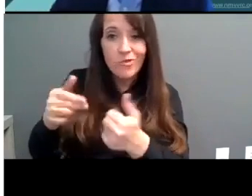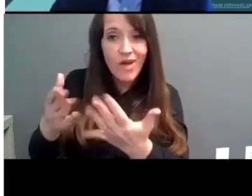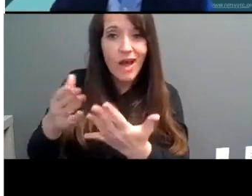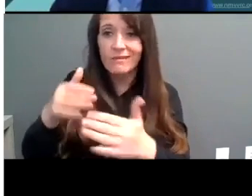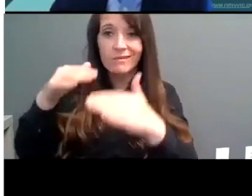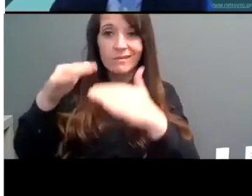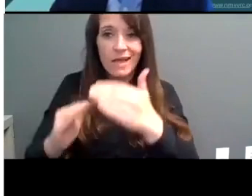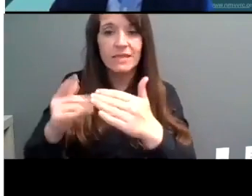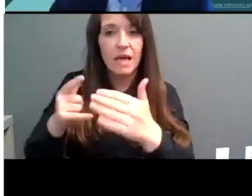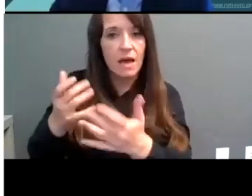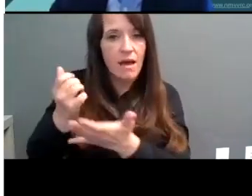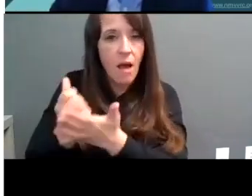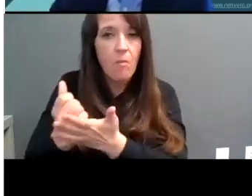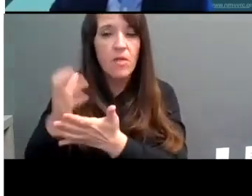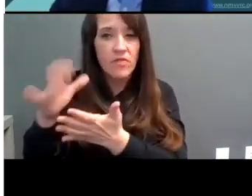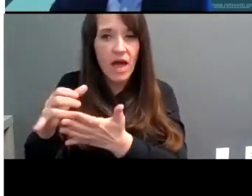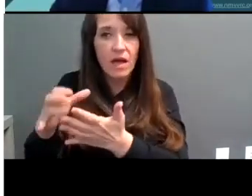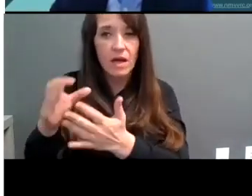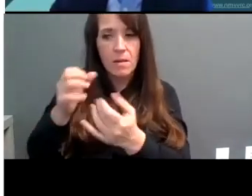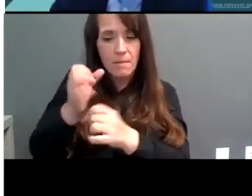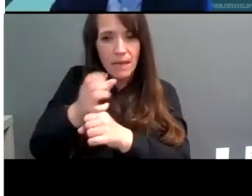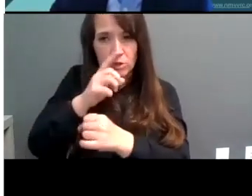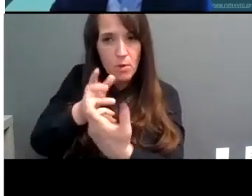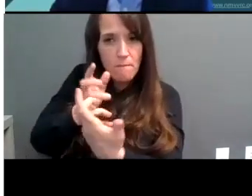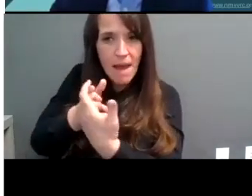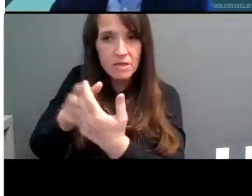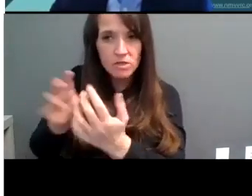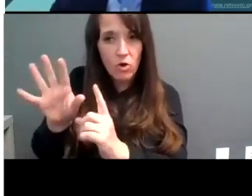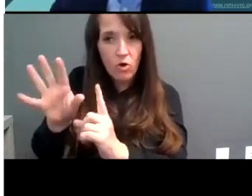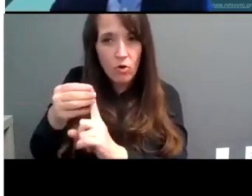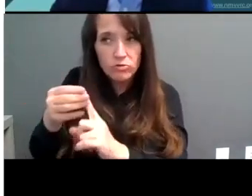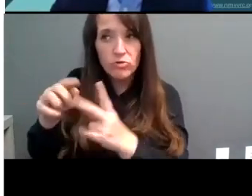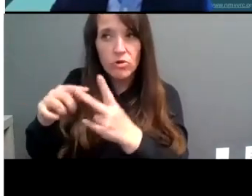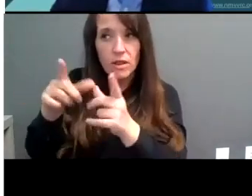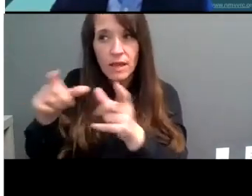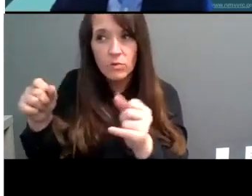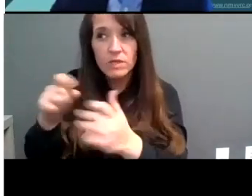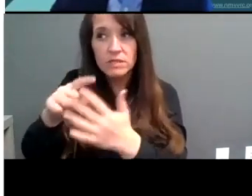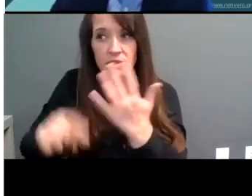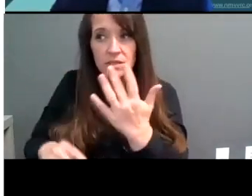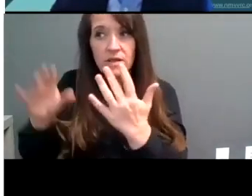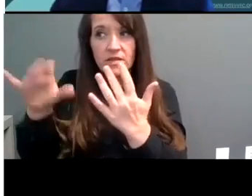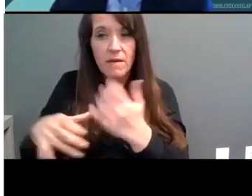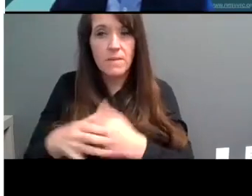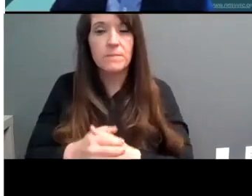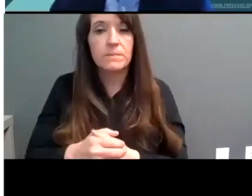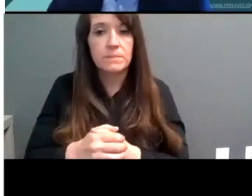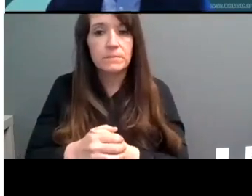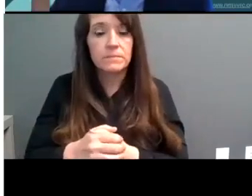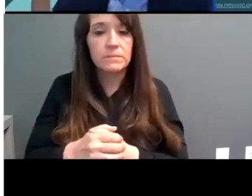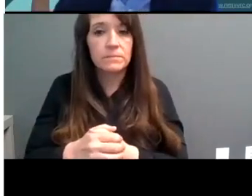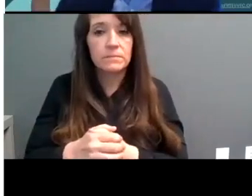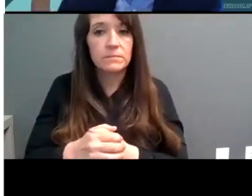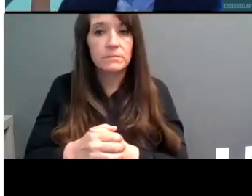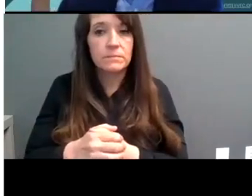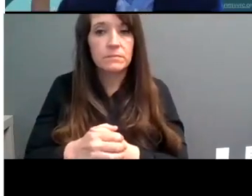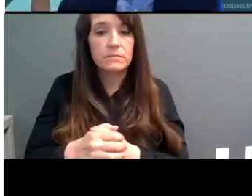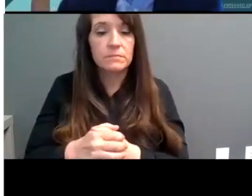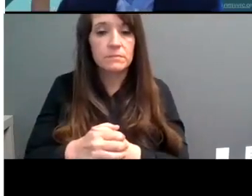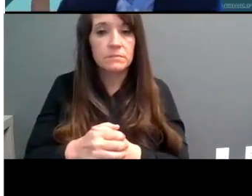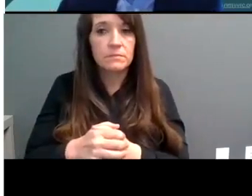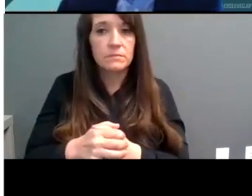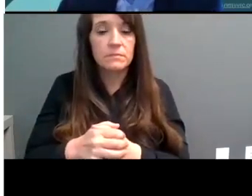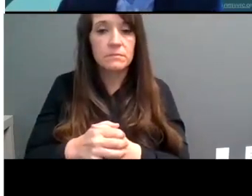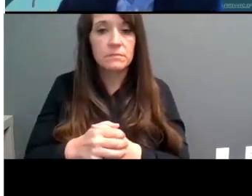serve. And I'm honored to be with you here today, and I'm really looking forward to moderating this panel of experts as they share their experience